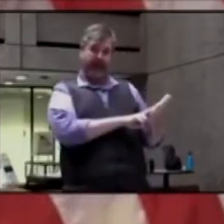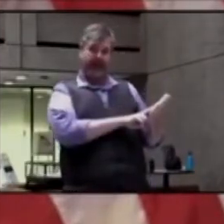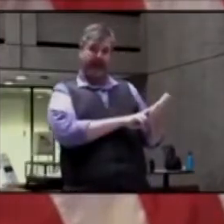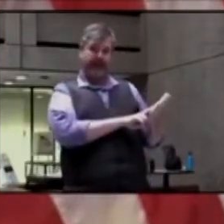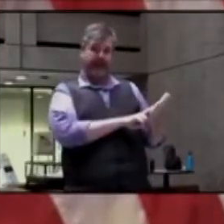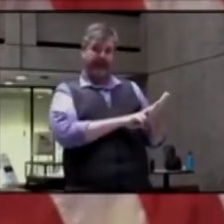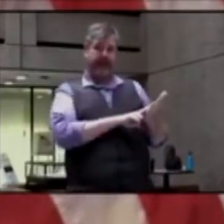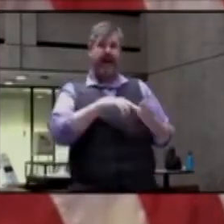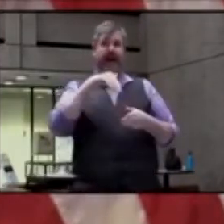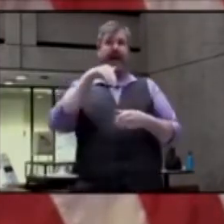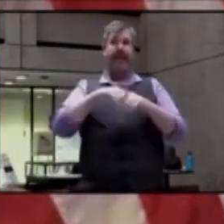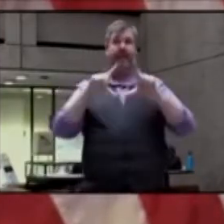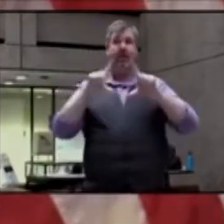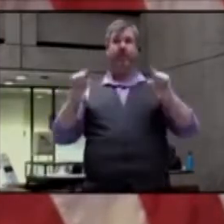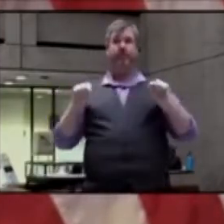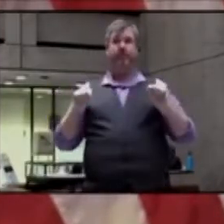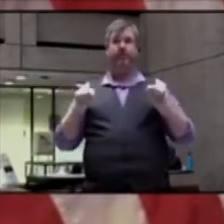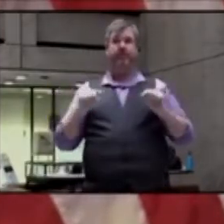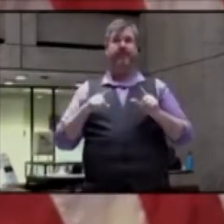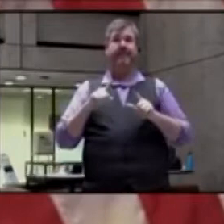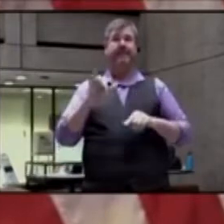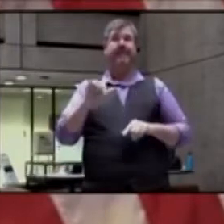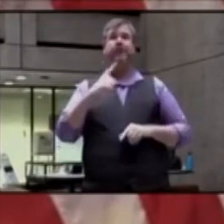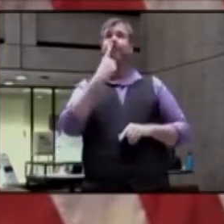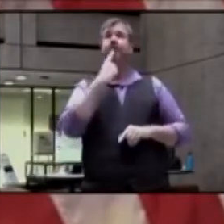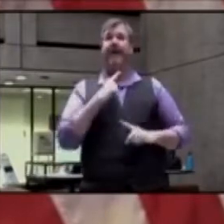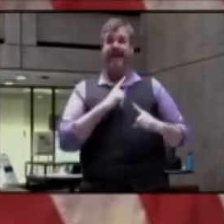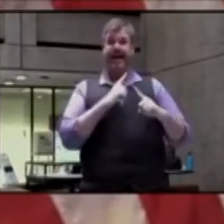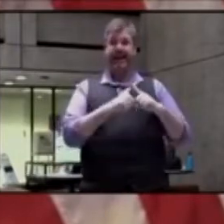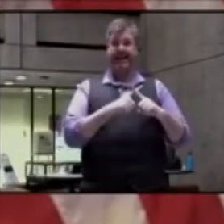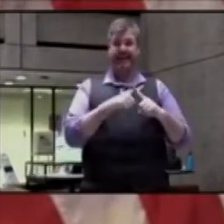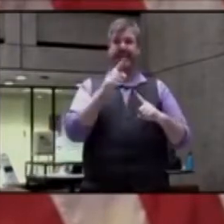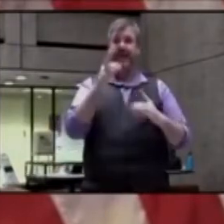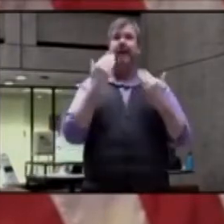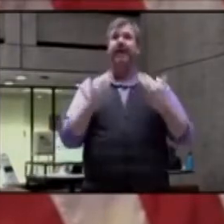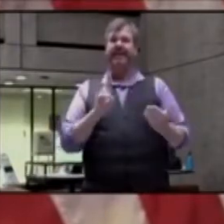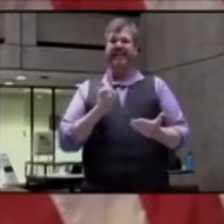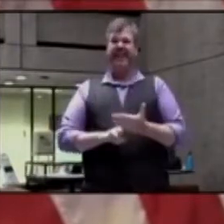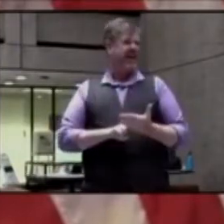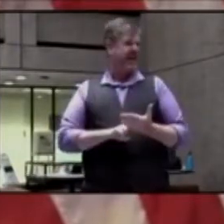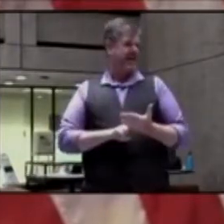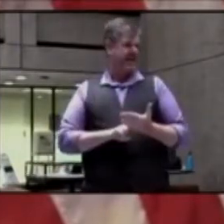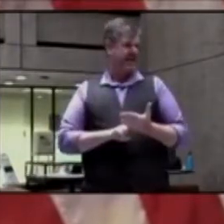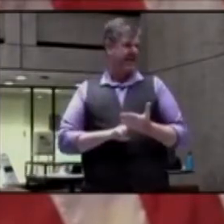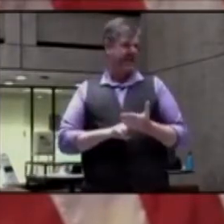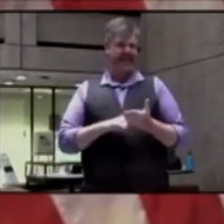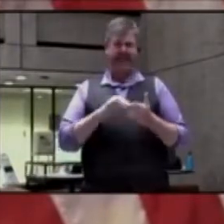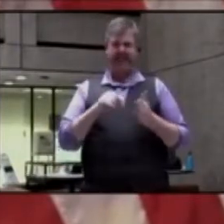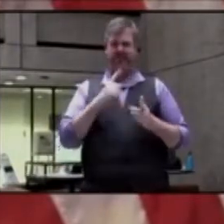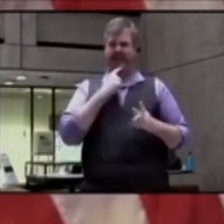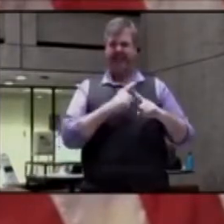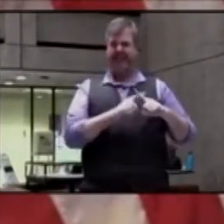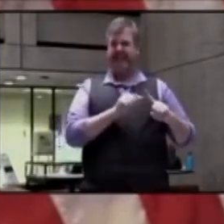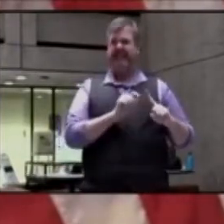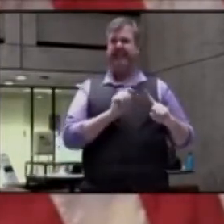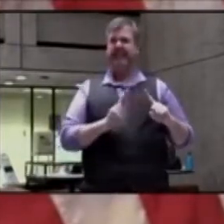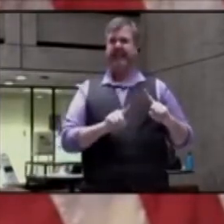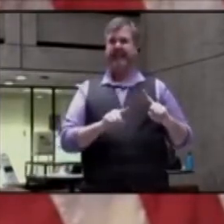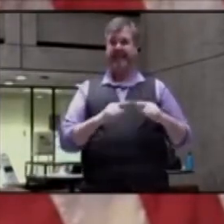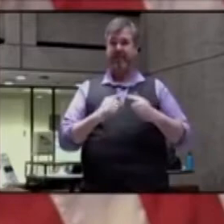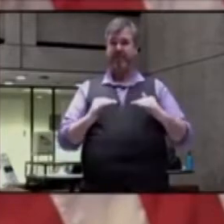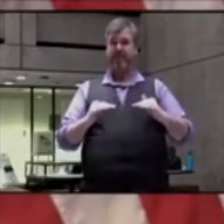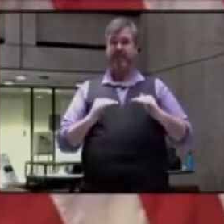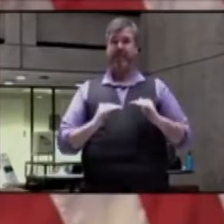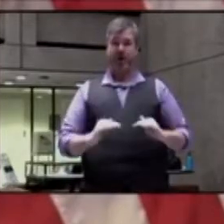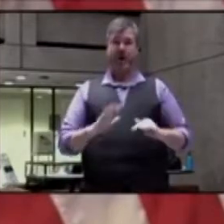at the red X, please make sure you sign your ballot and then put your address below. And if you would like to